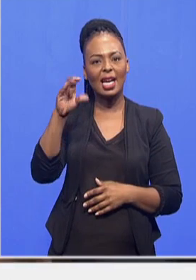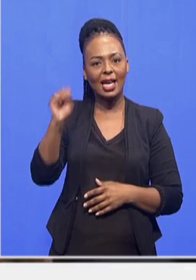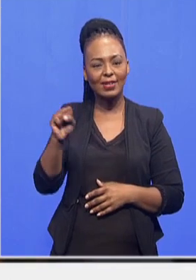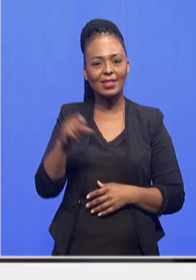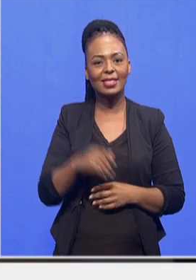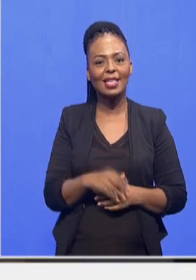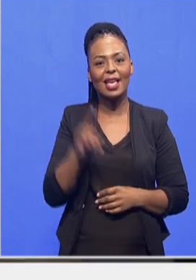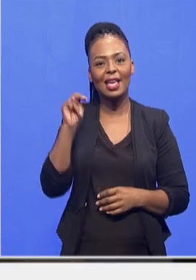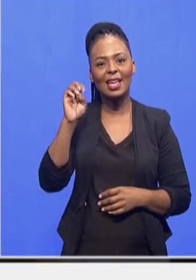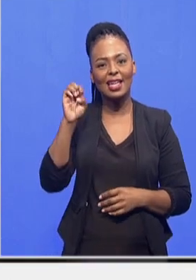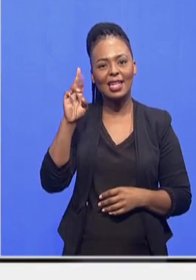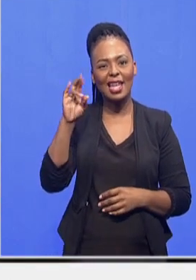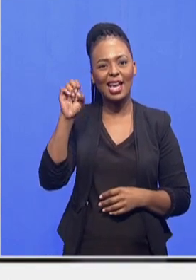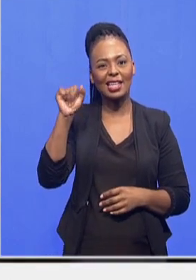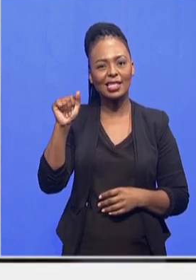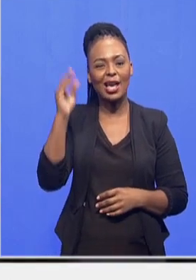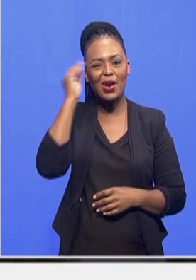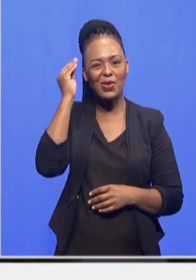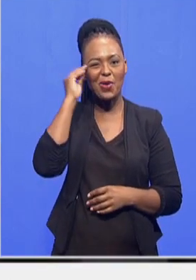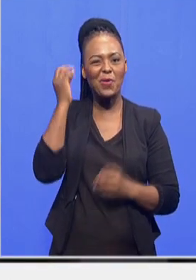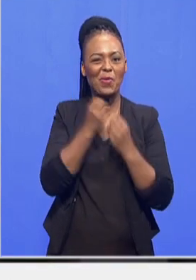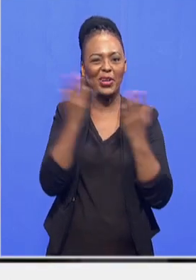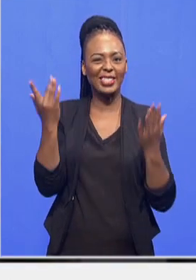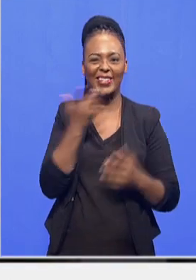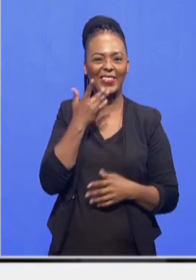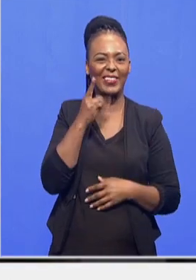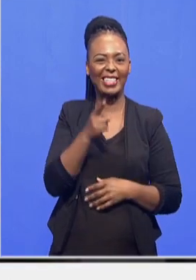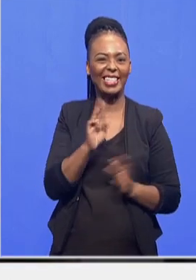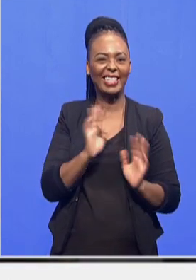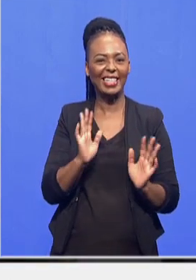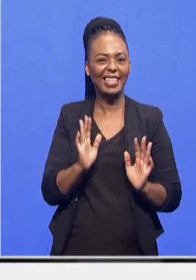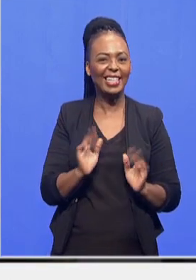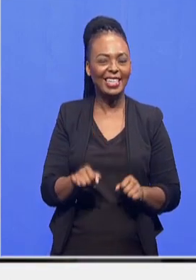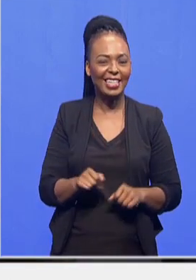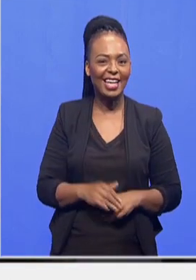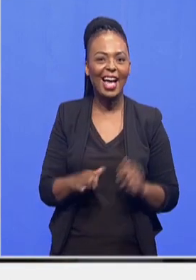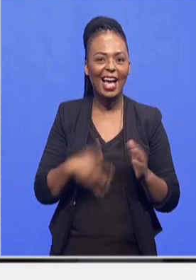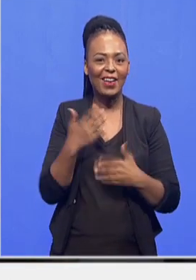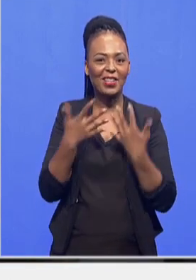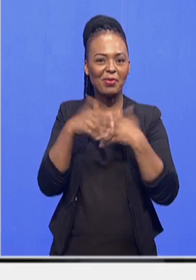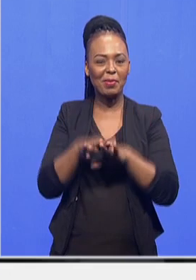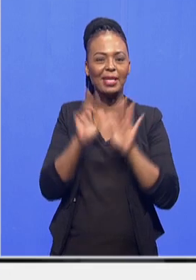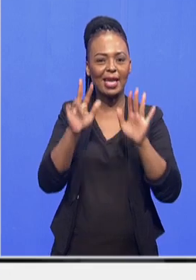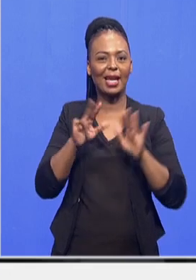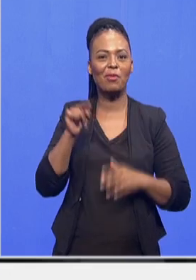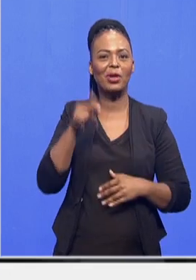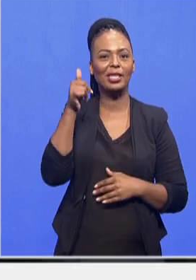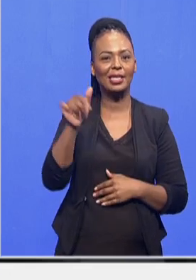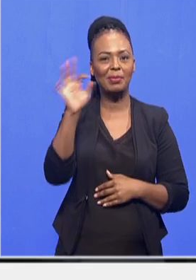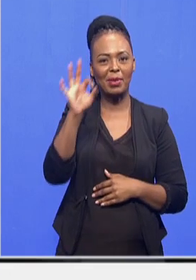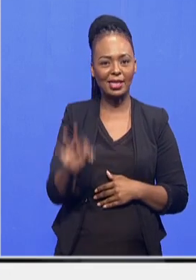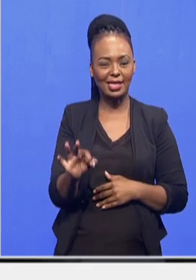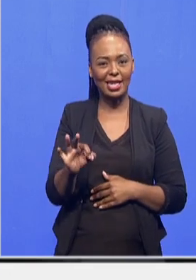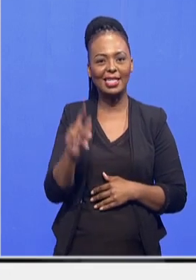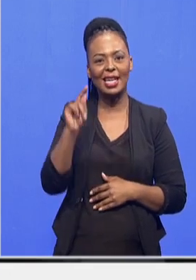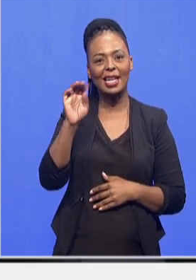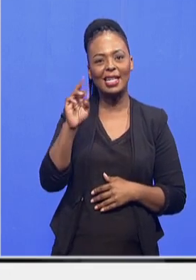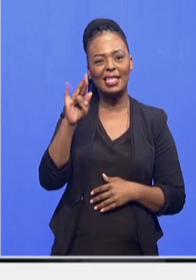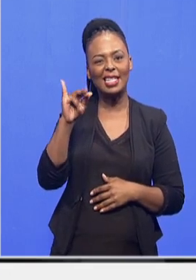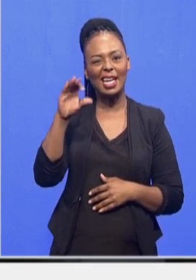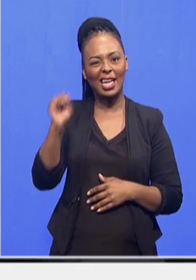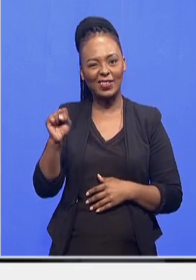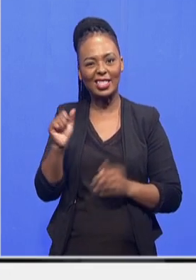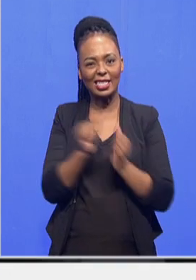NESA hasn't really been a fan favorite of some of those people after implementing that 18.6% tariff hike that will kick